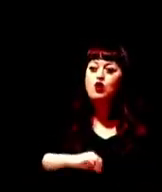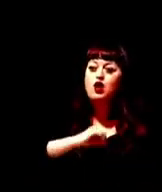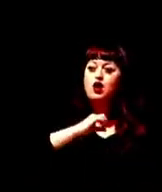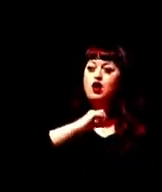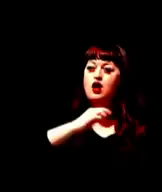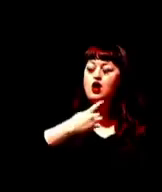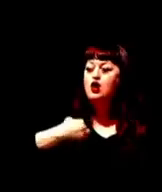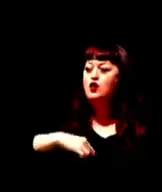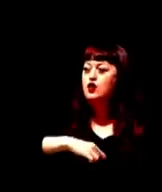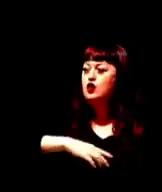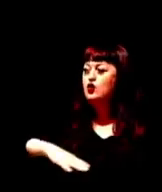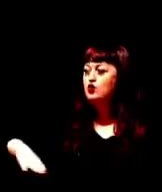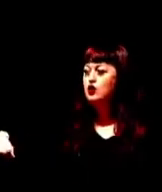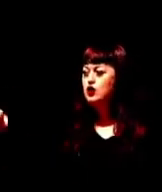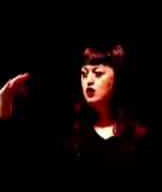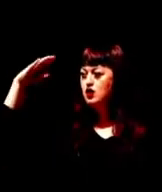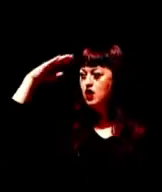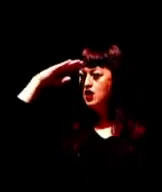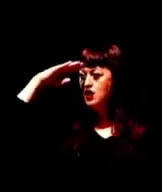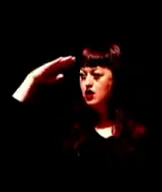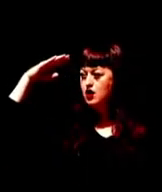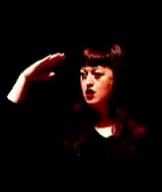So proudly we